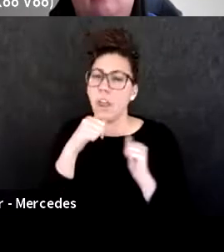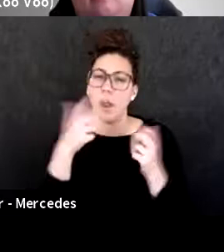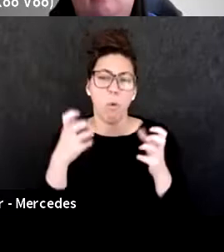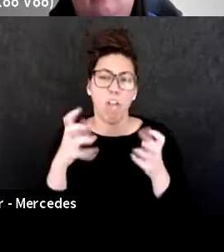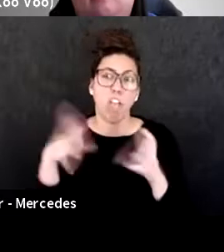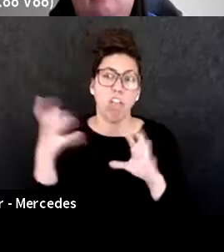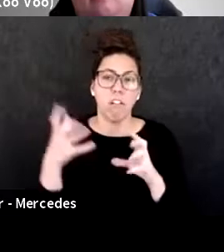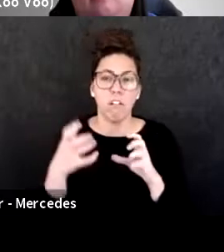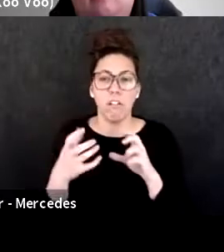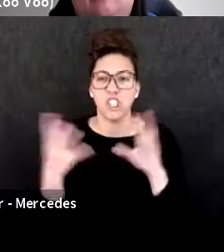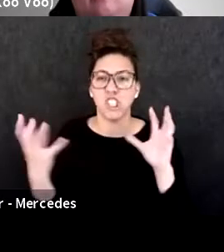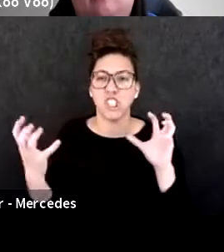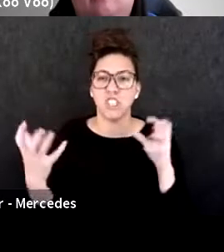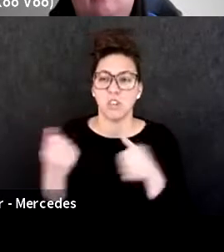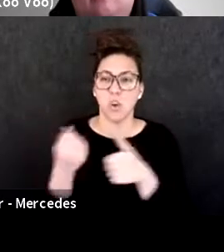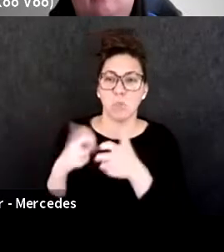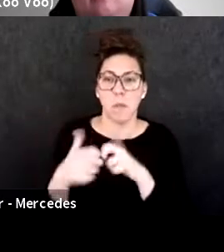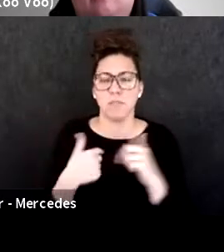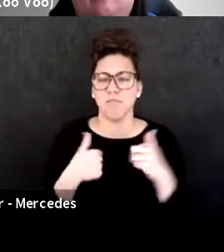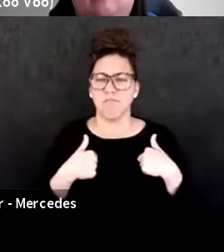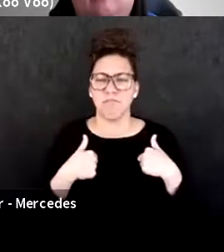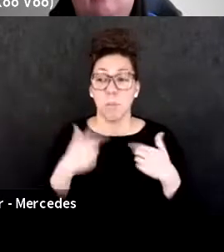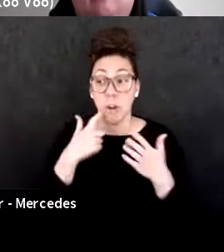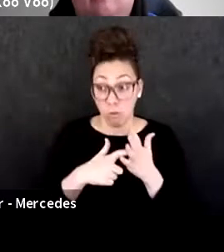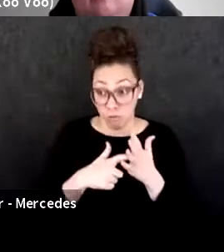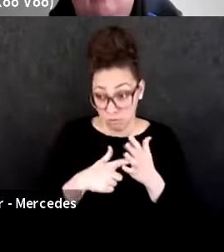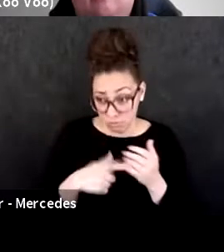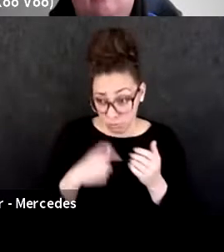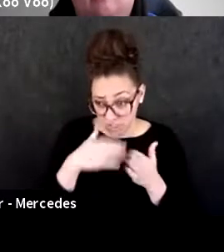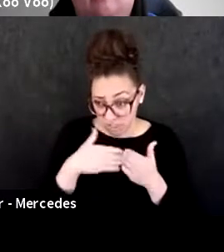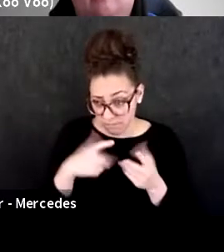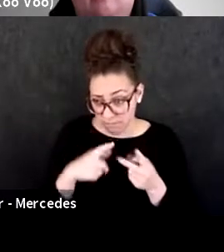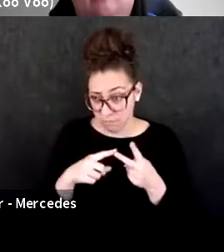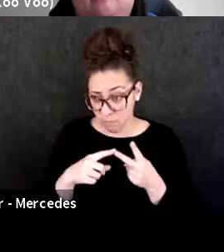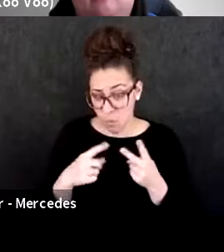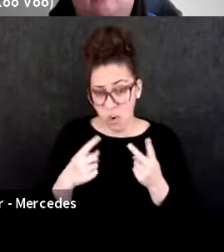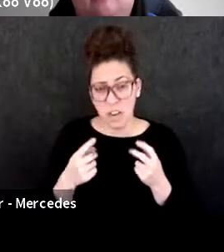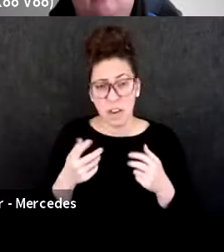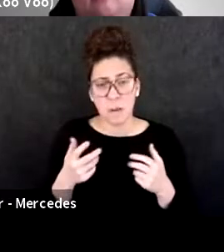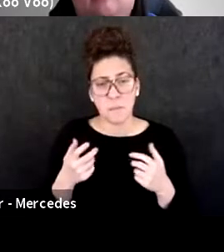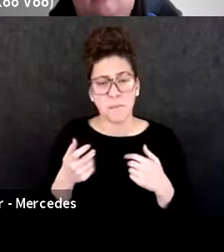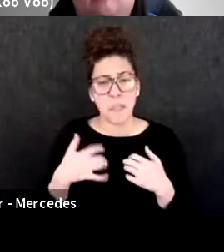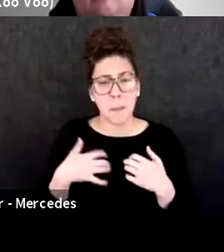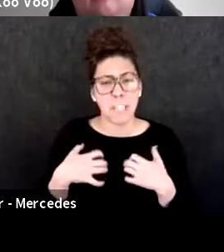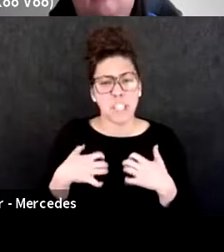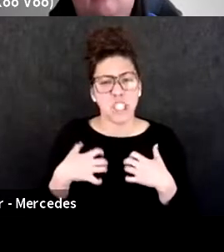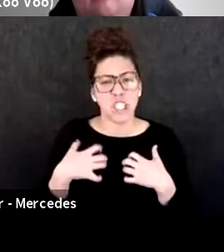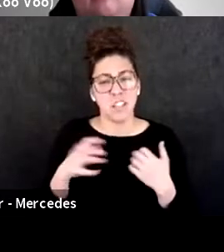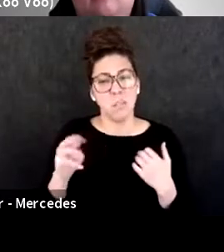the pot, but I notice when racism exists and microaggressions exist, and those have implications at our